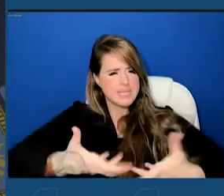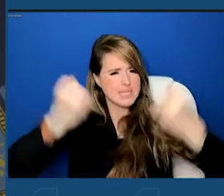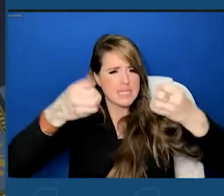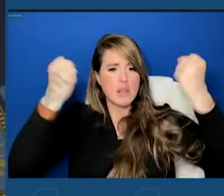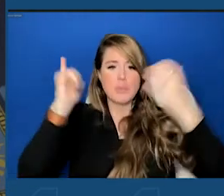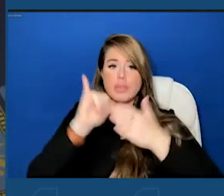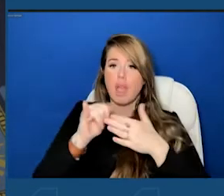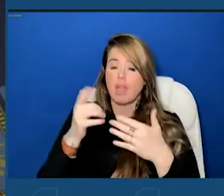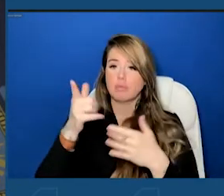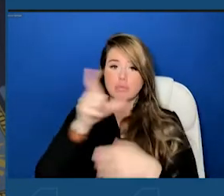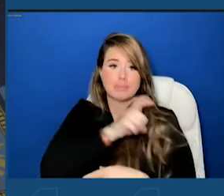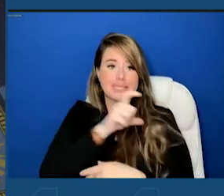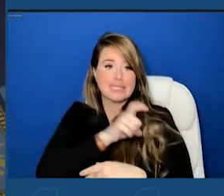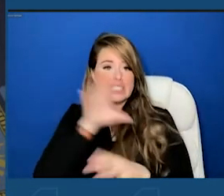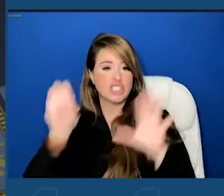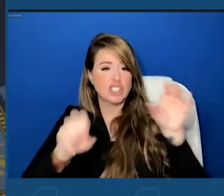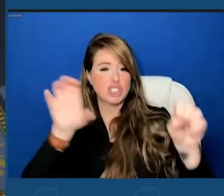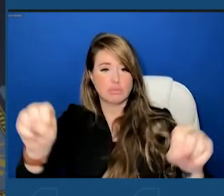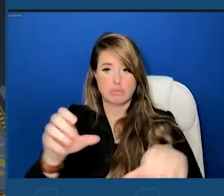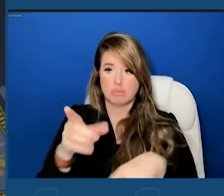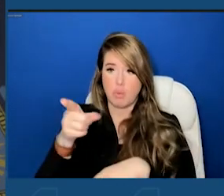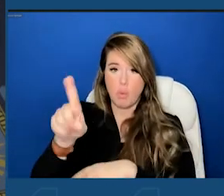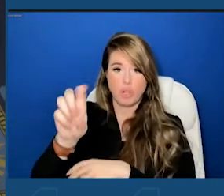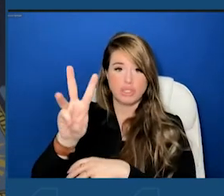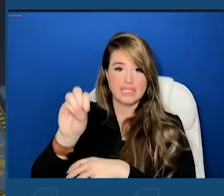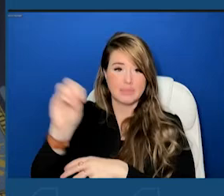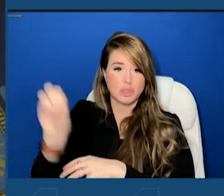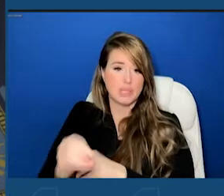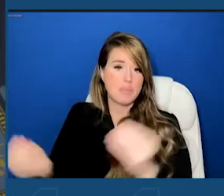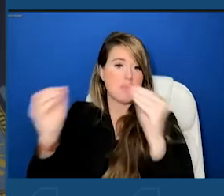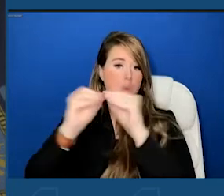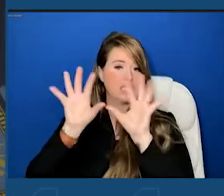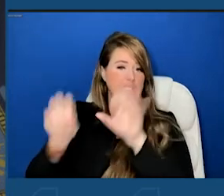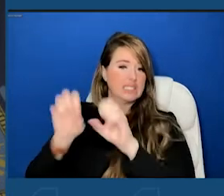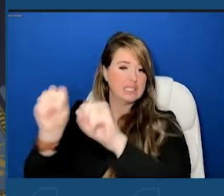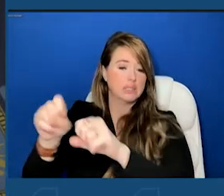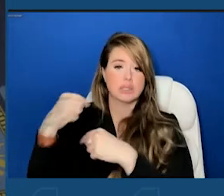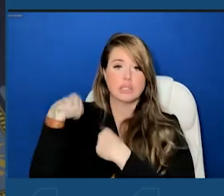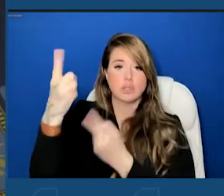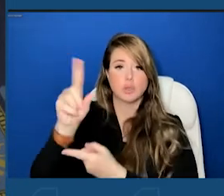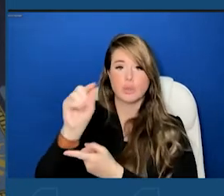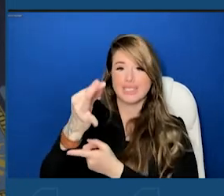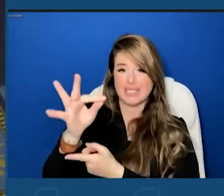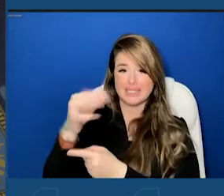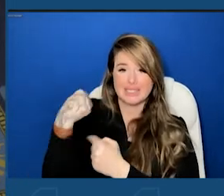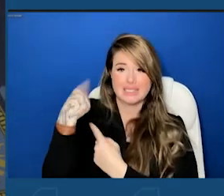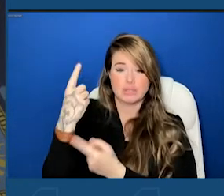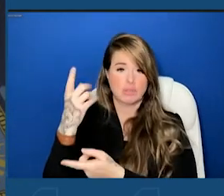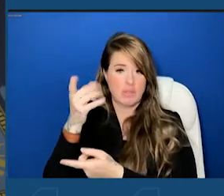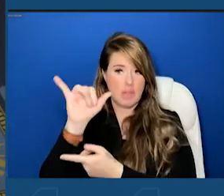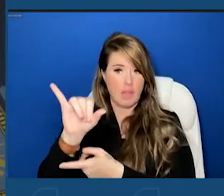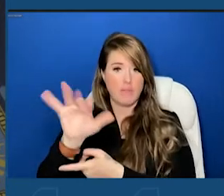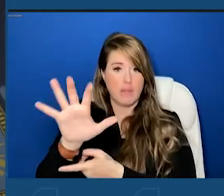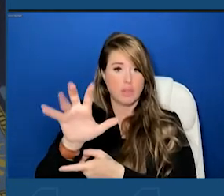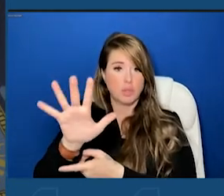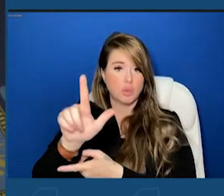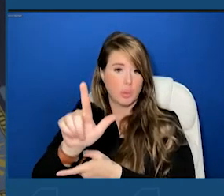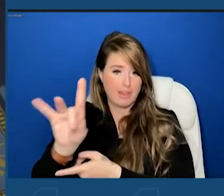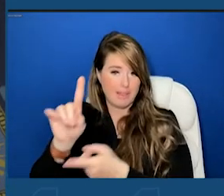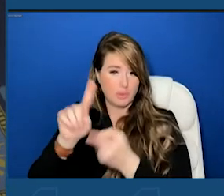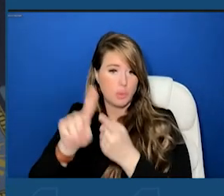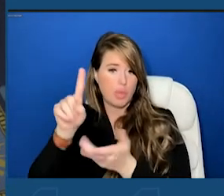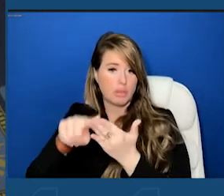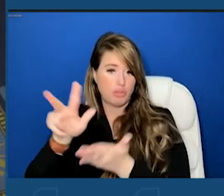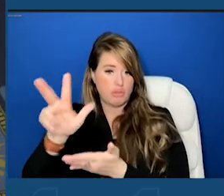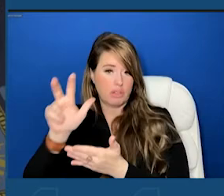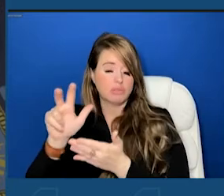state police are up 160%. From 2019 to 2020, they've gone from 528 to 1,300. So I thank our